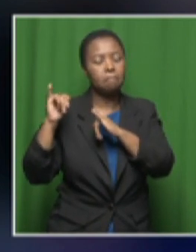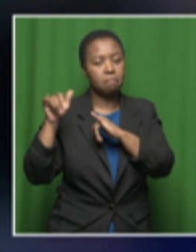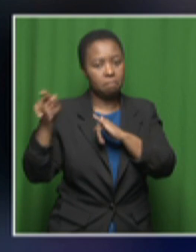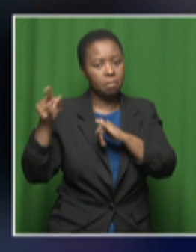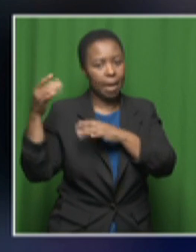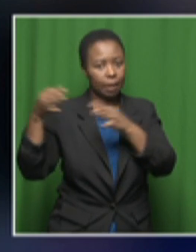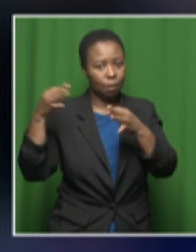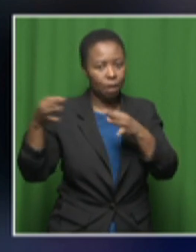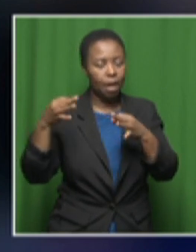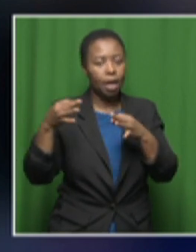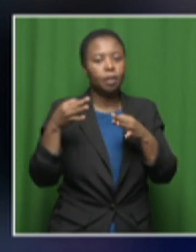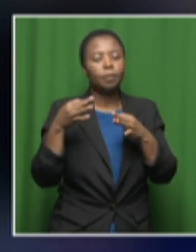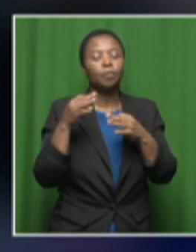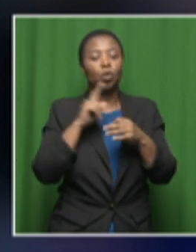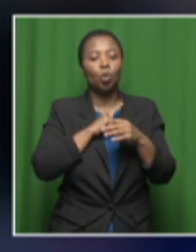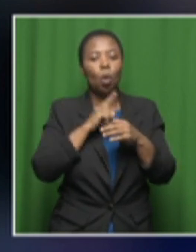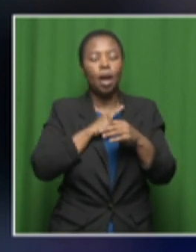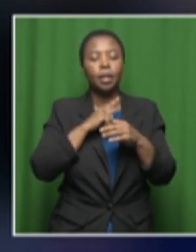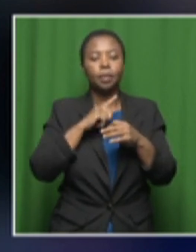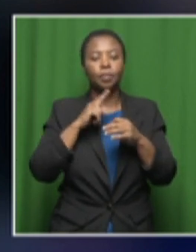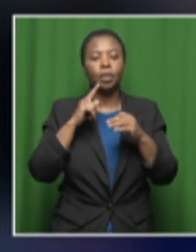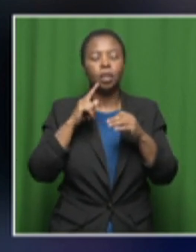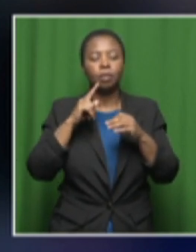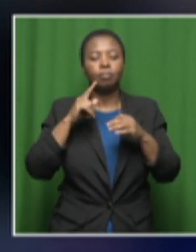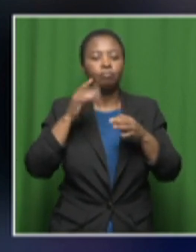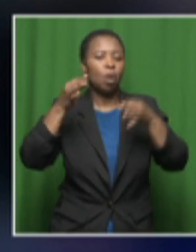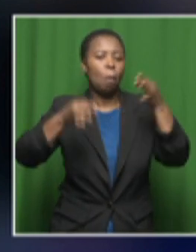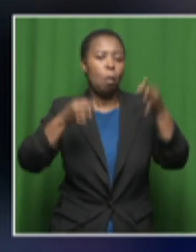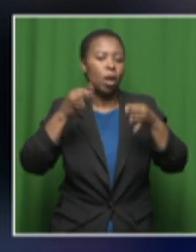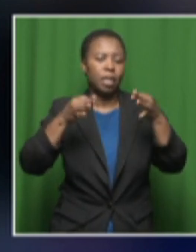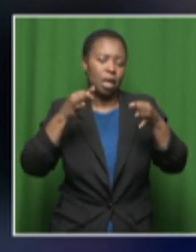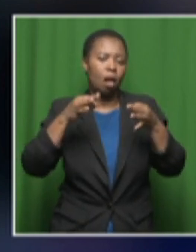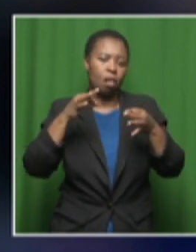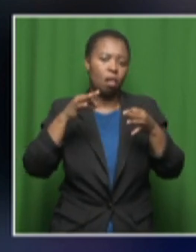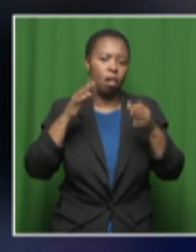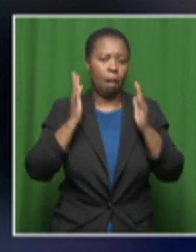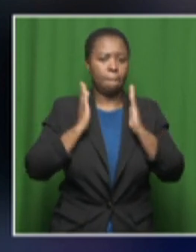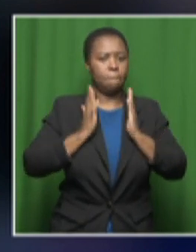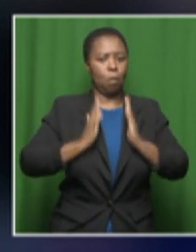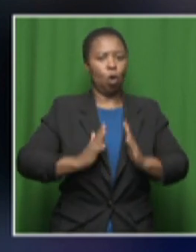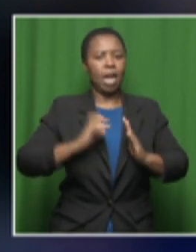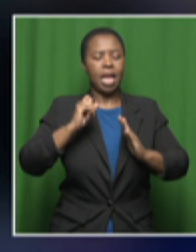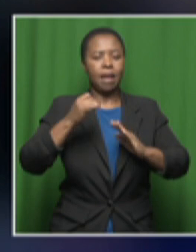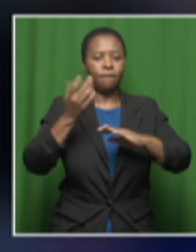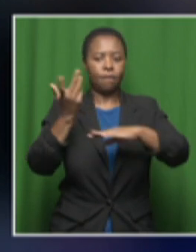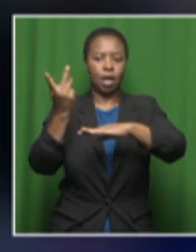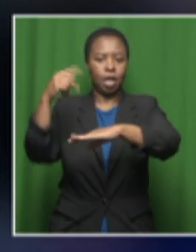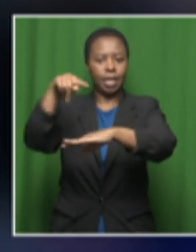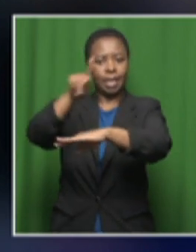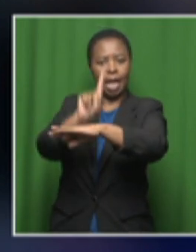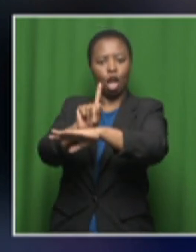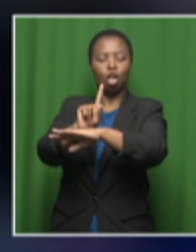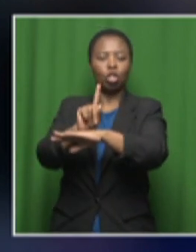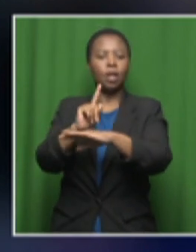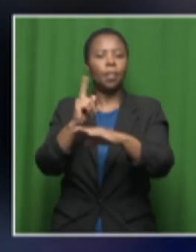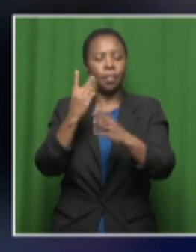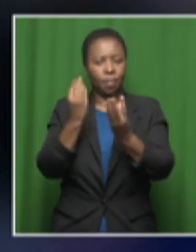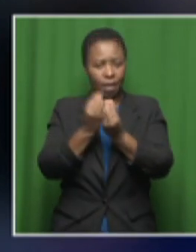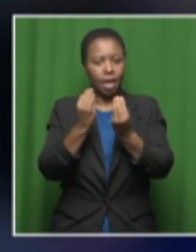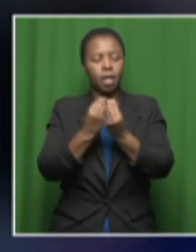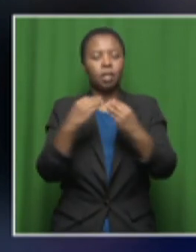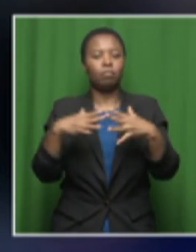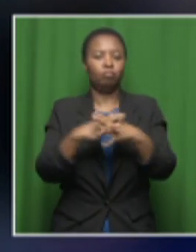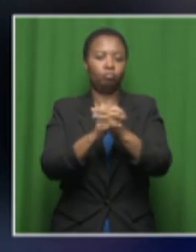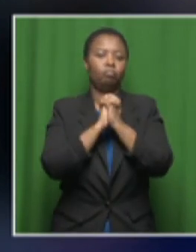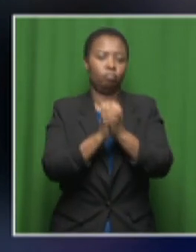The body is political. The dancing body is political. The minute you put the body on stage, certain things are signified. You read